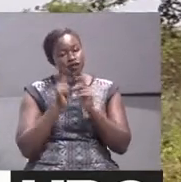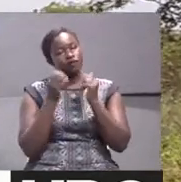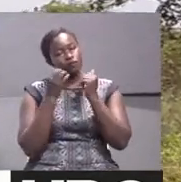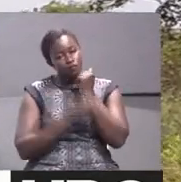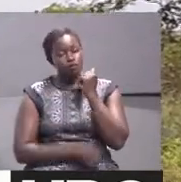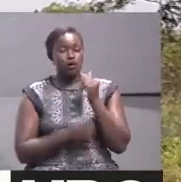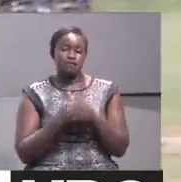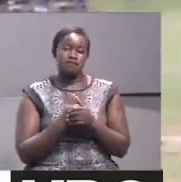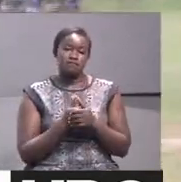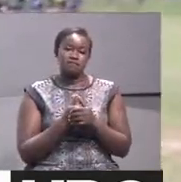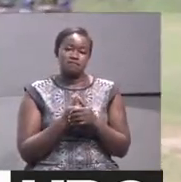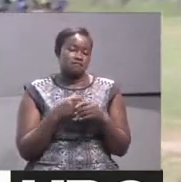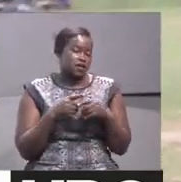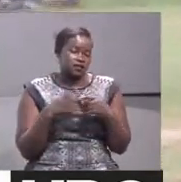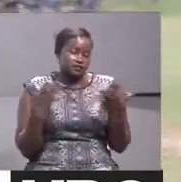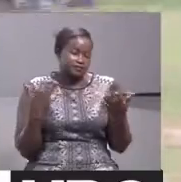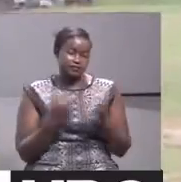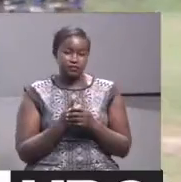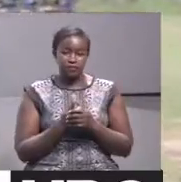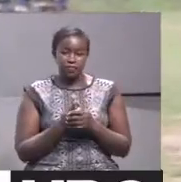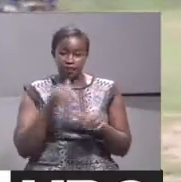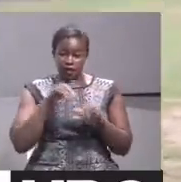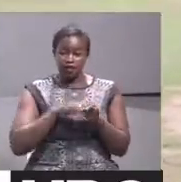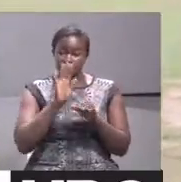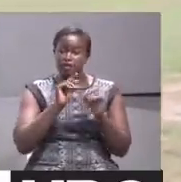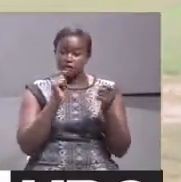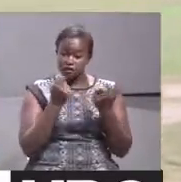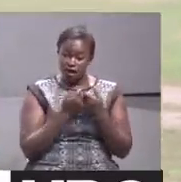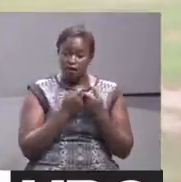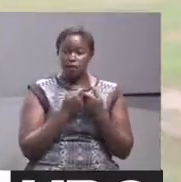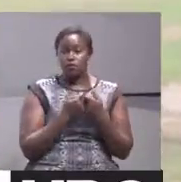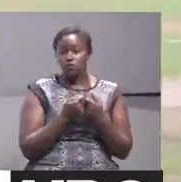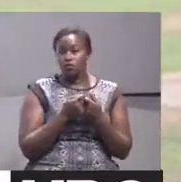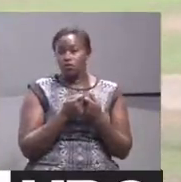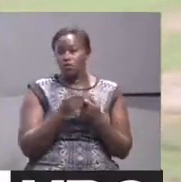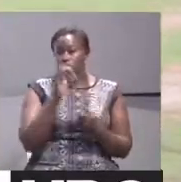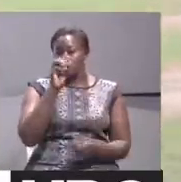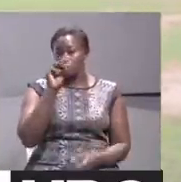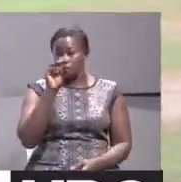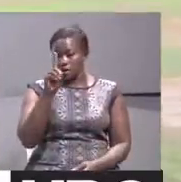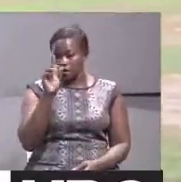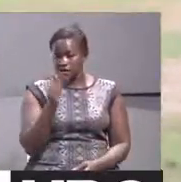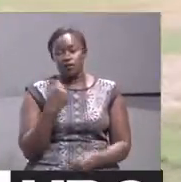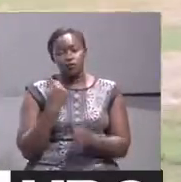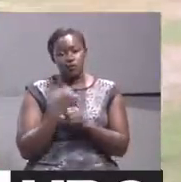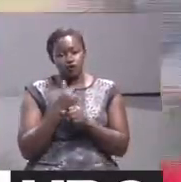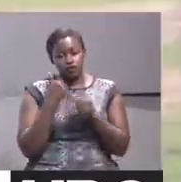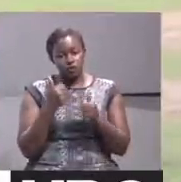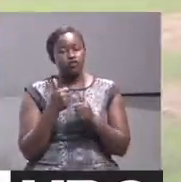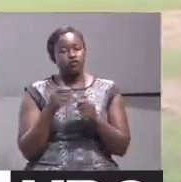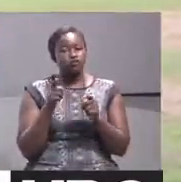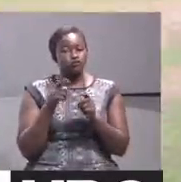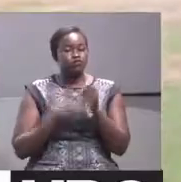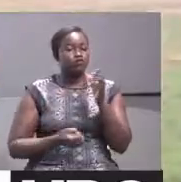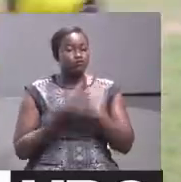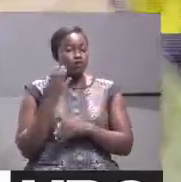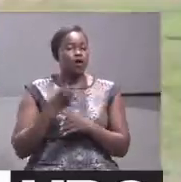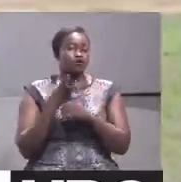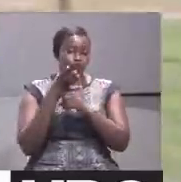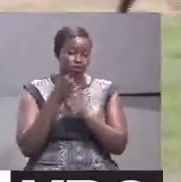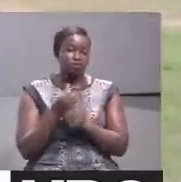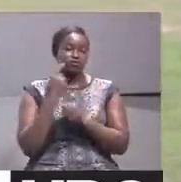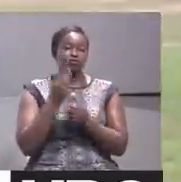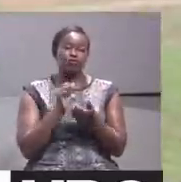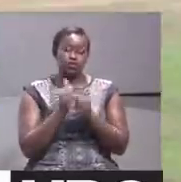paid their fees. During his tenure, Omeda played a pivotal role in establishing the Serere Athletics Association.